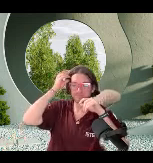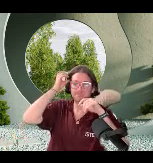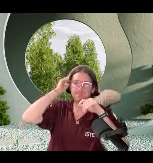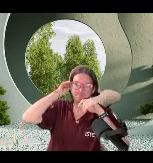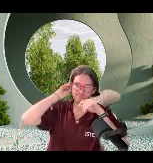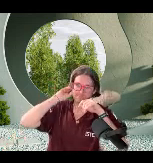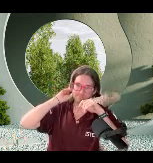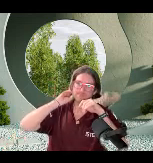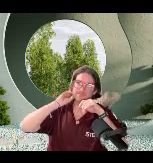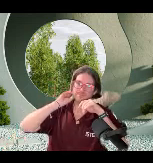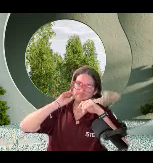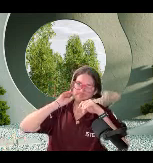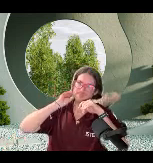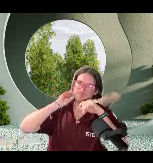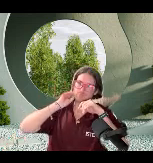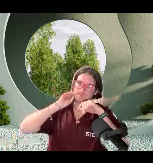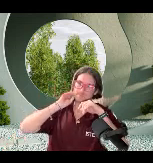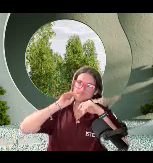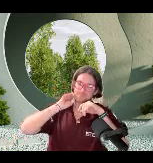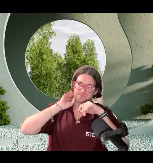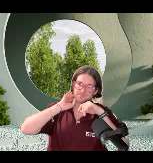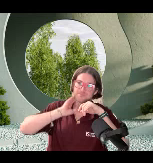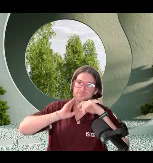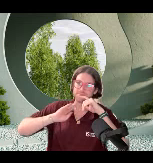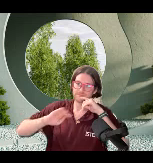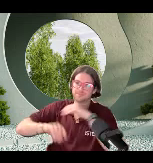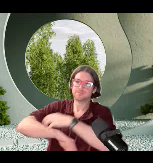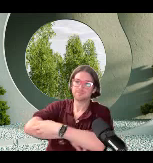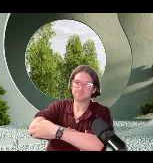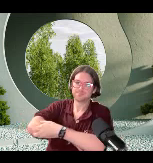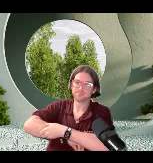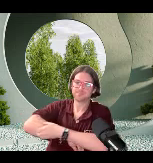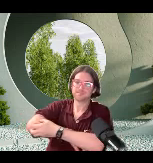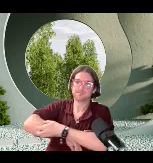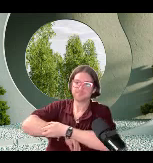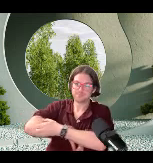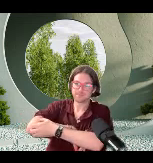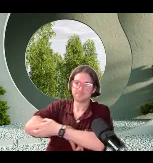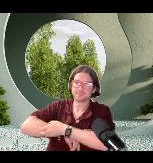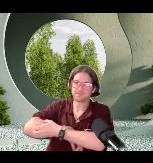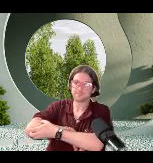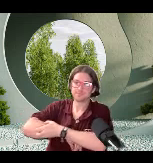a screen reader will read. There's no way I could capture everything.